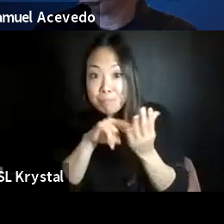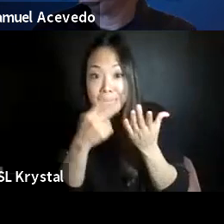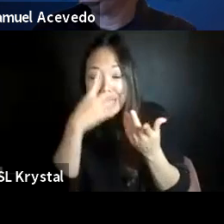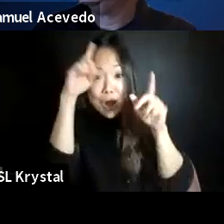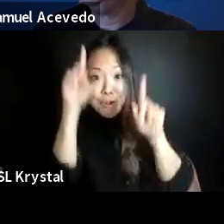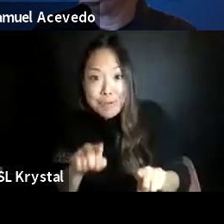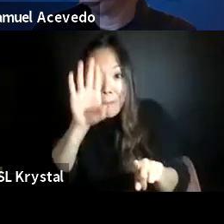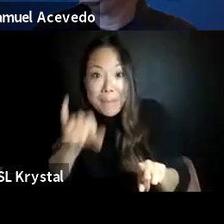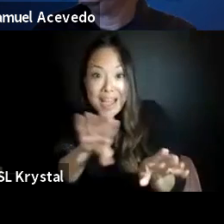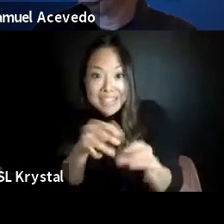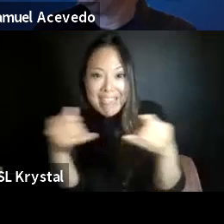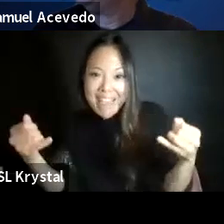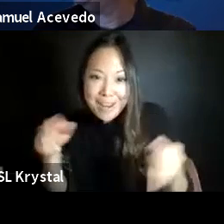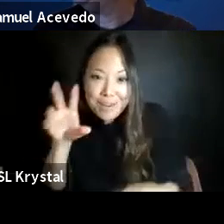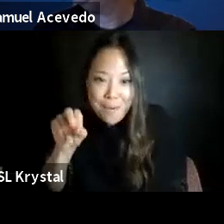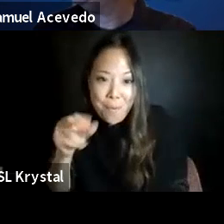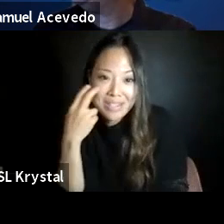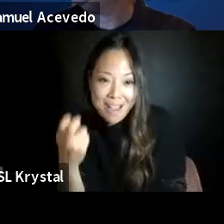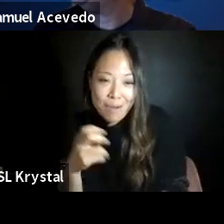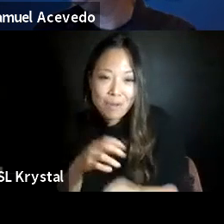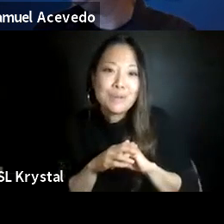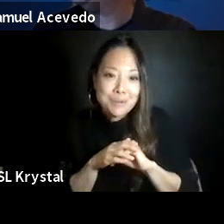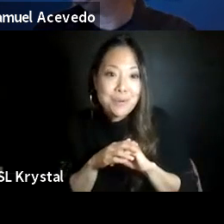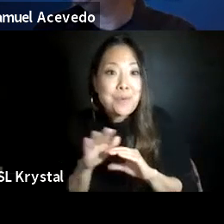Okay. Dr. Tung, your hand is up.